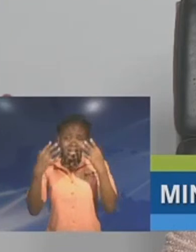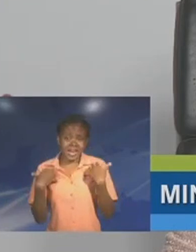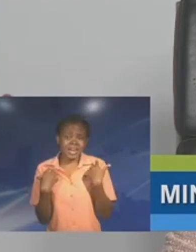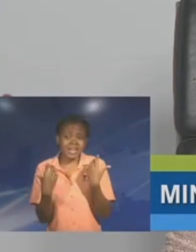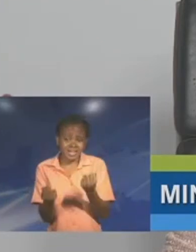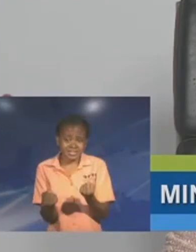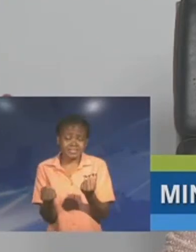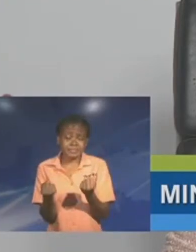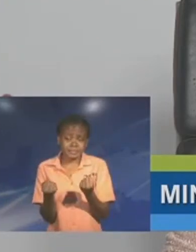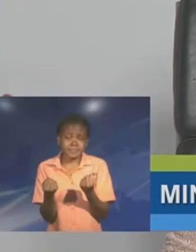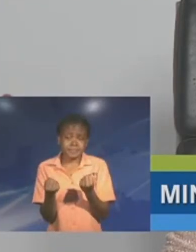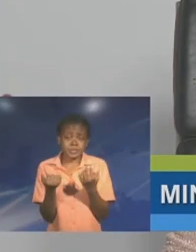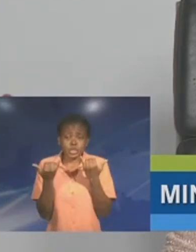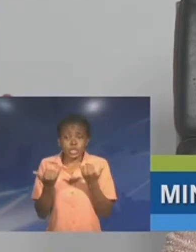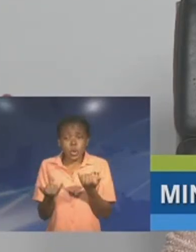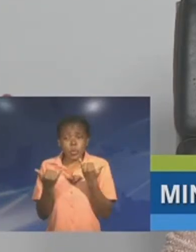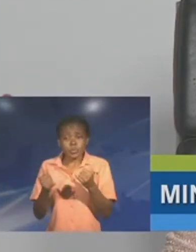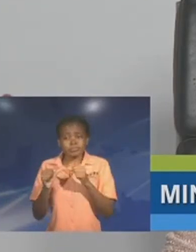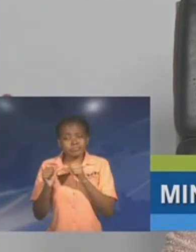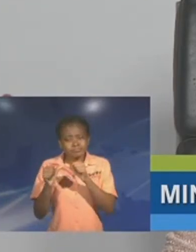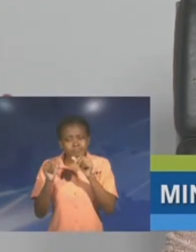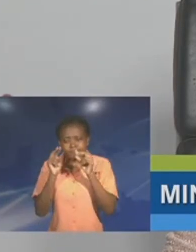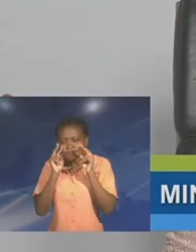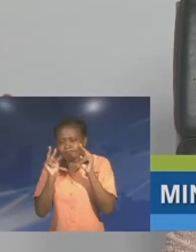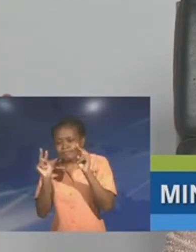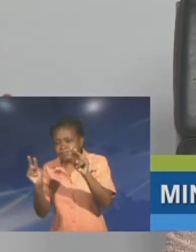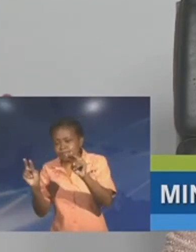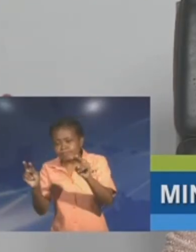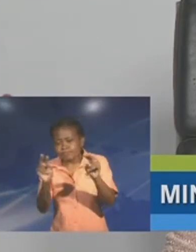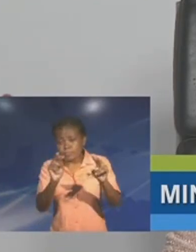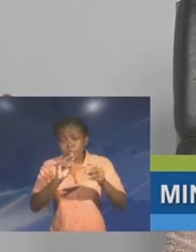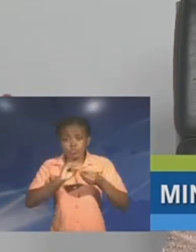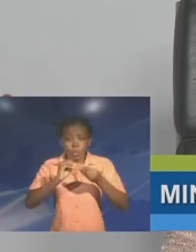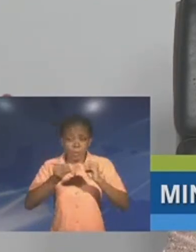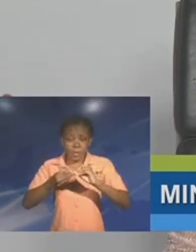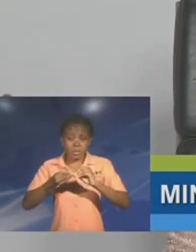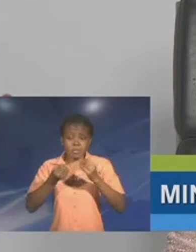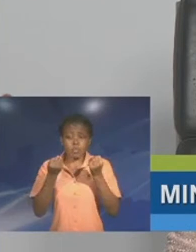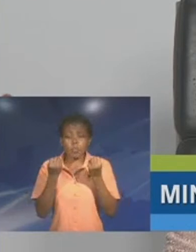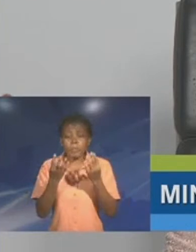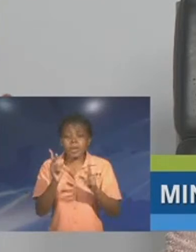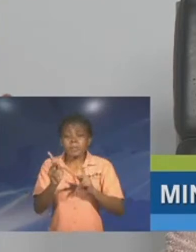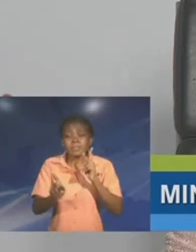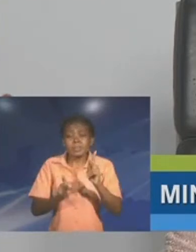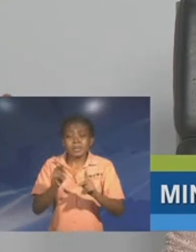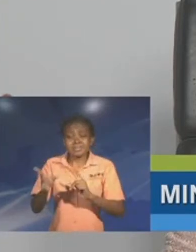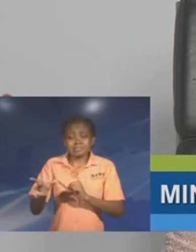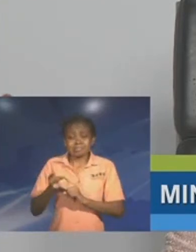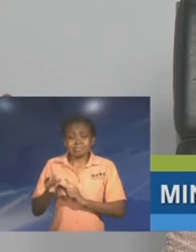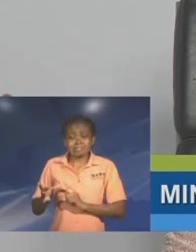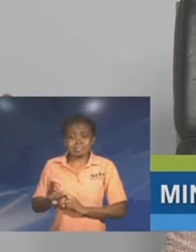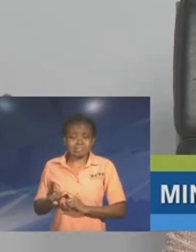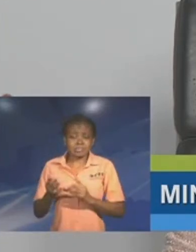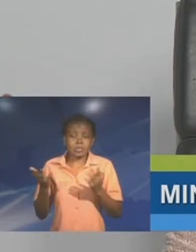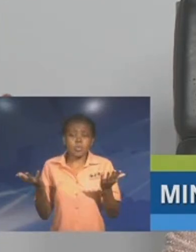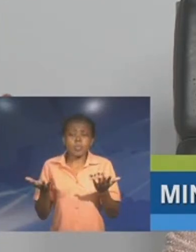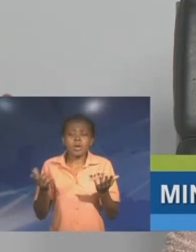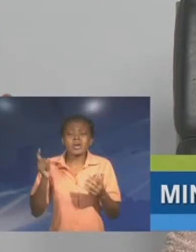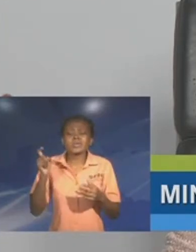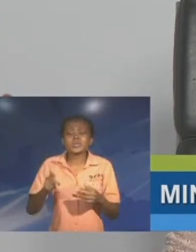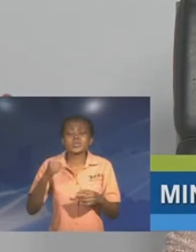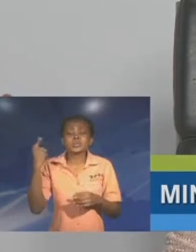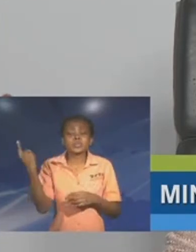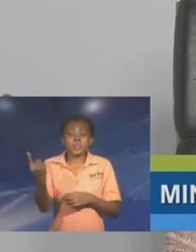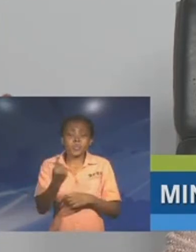as we continue monitoring the numbers and the number of patients requiring care for COVID-19, we must always recognize